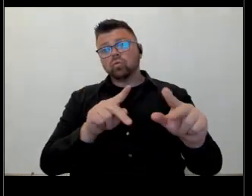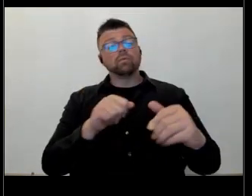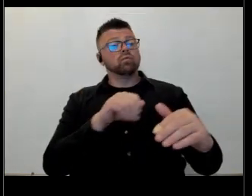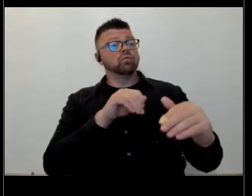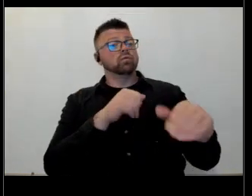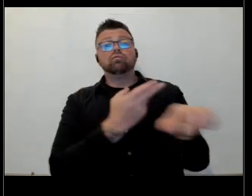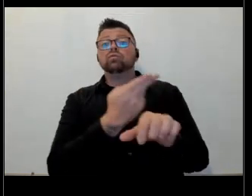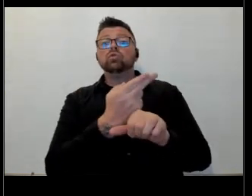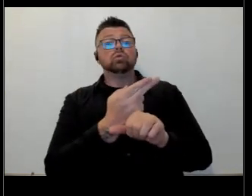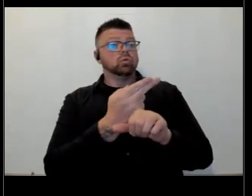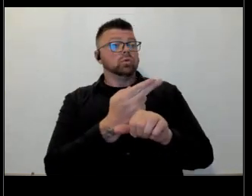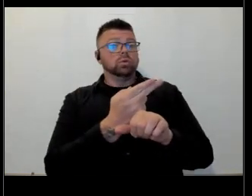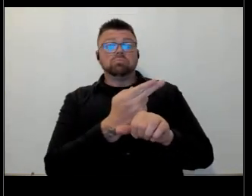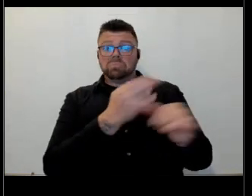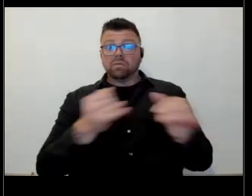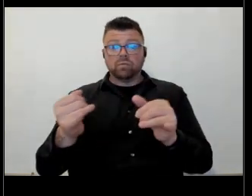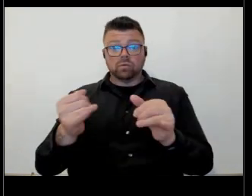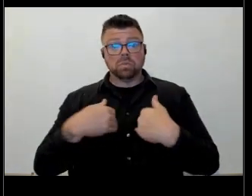with disabilities.